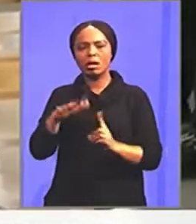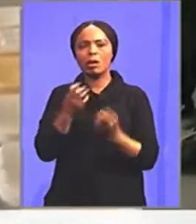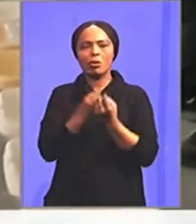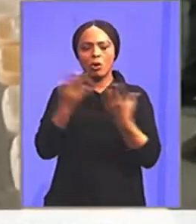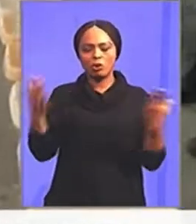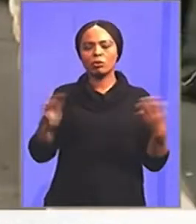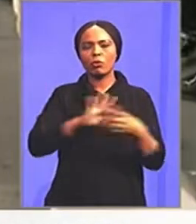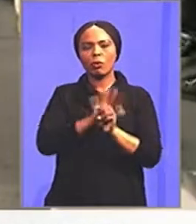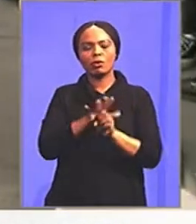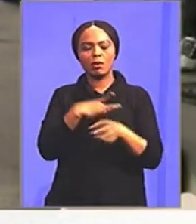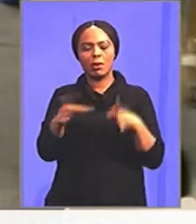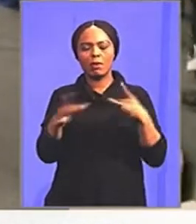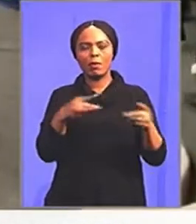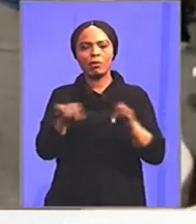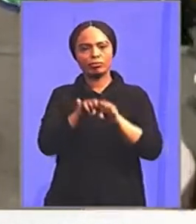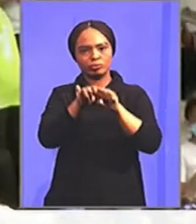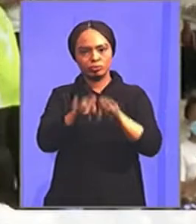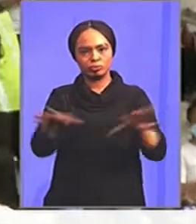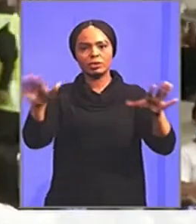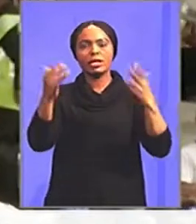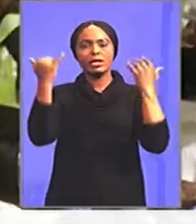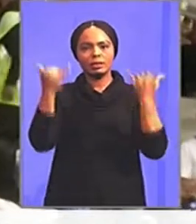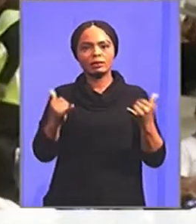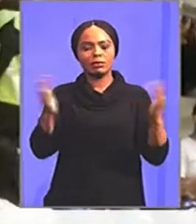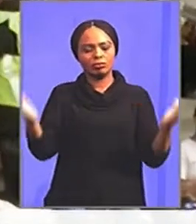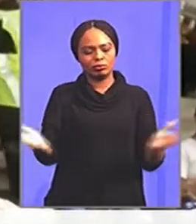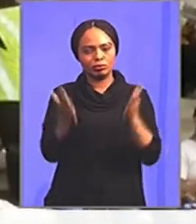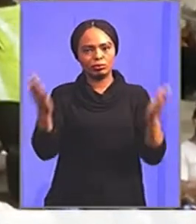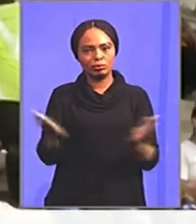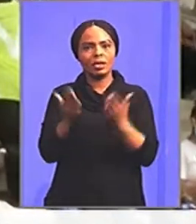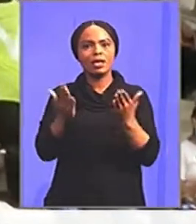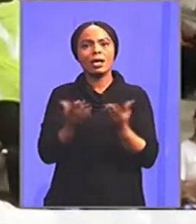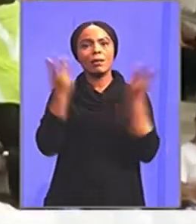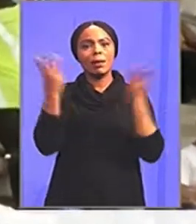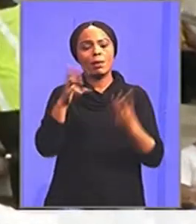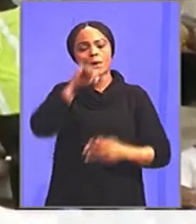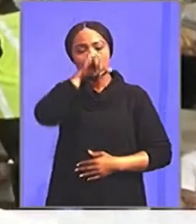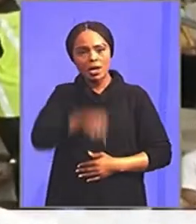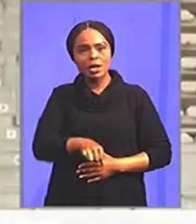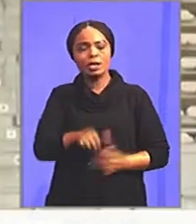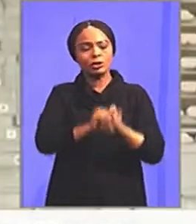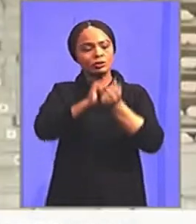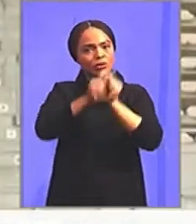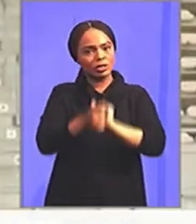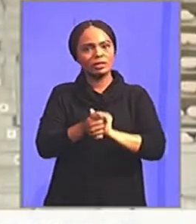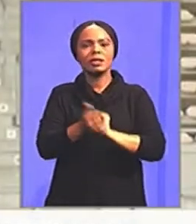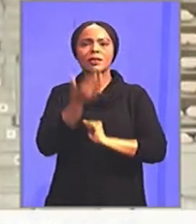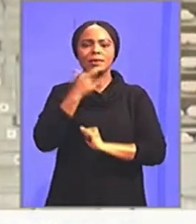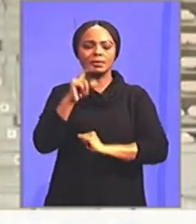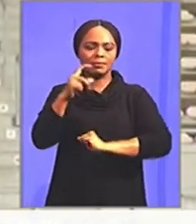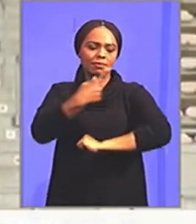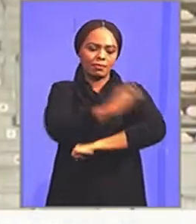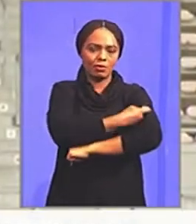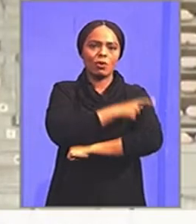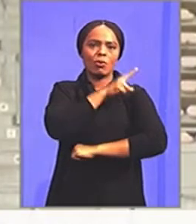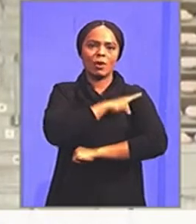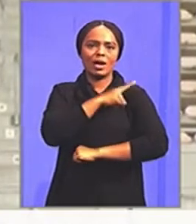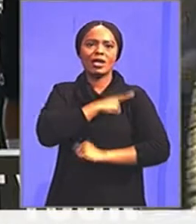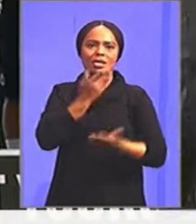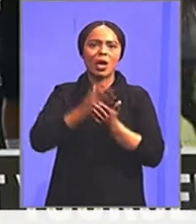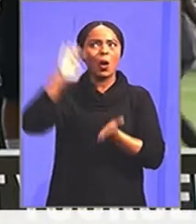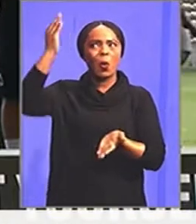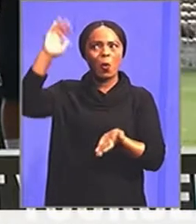leo bahlankedi ba kgothatša setšhaba go akaretšwa barati ba dipapadi go hlaba moento gore naga e kgone go fenya twatši ye le